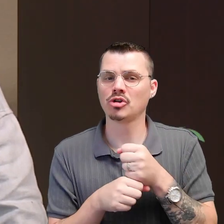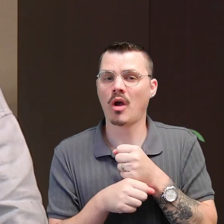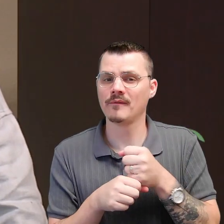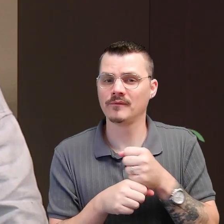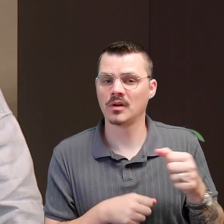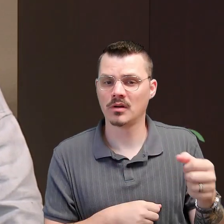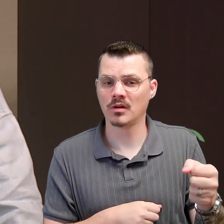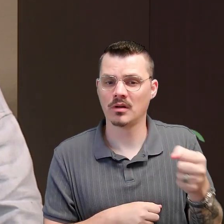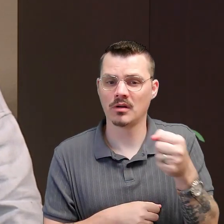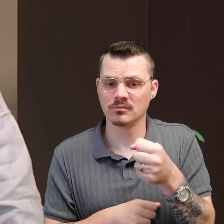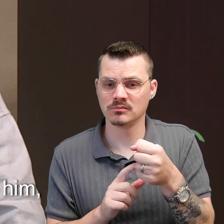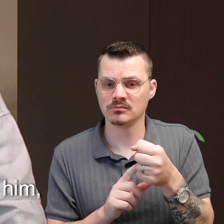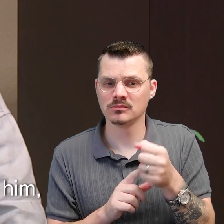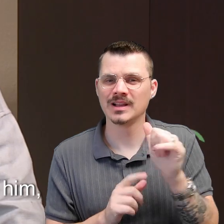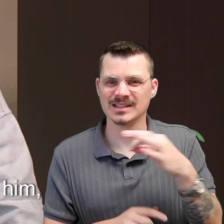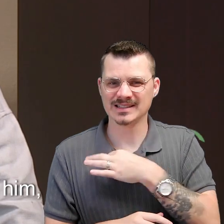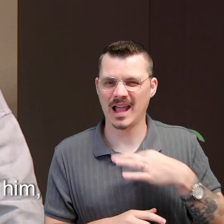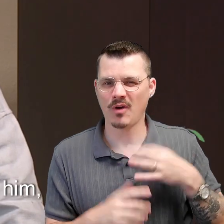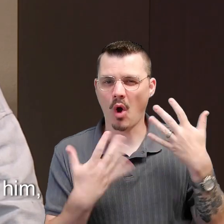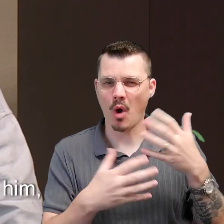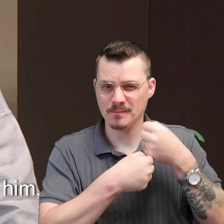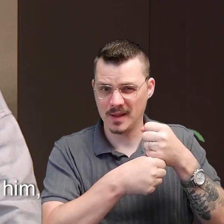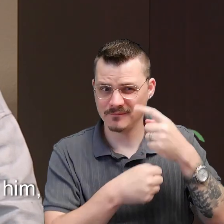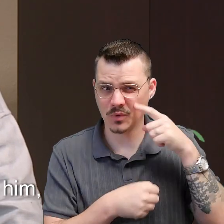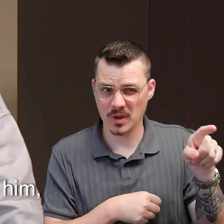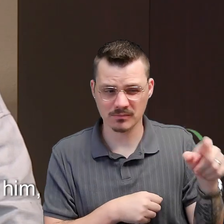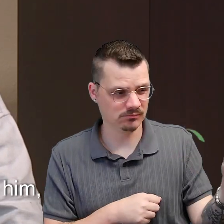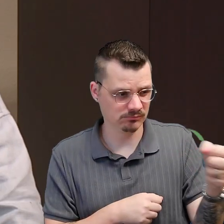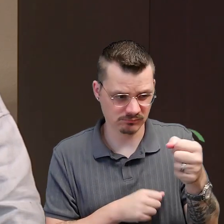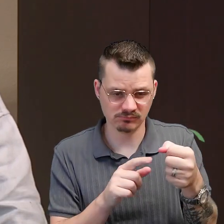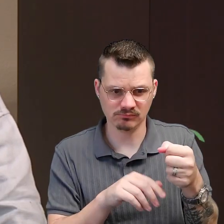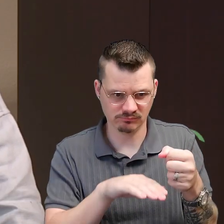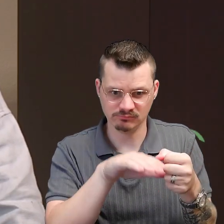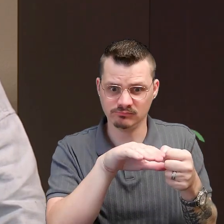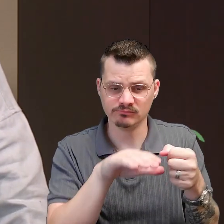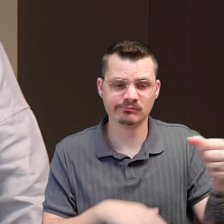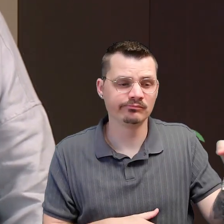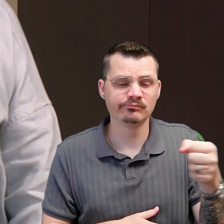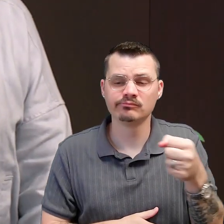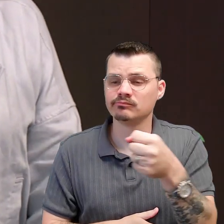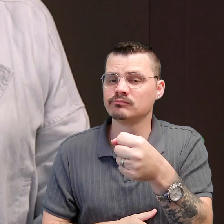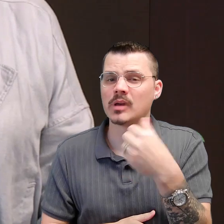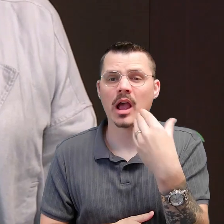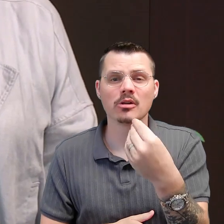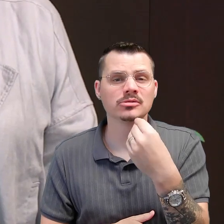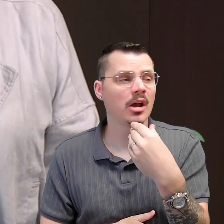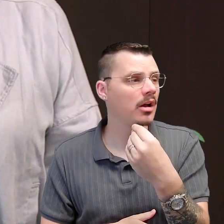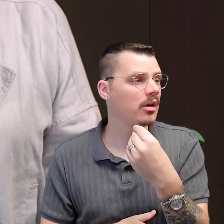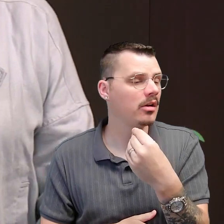of coffee that he likes to have staff prepare for him, taking it